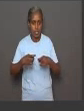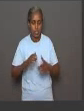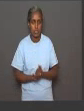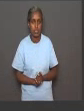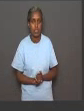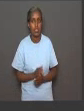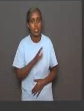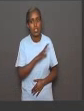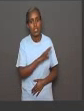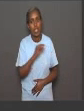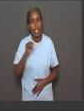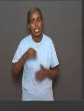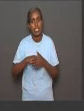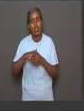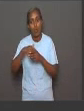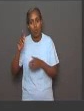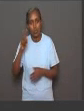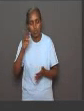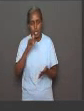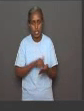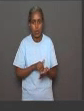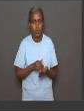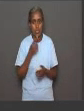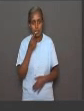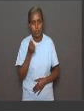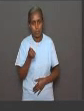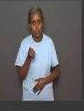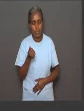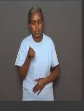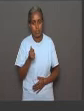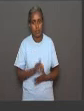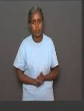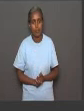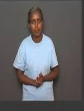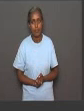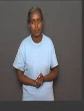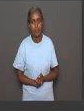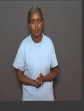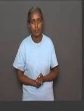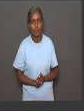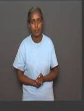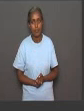supervisors, and costs 1,000 Birr to rent.